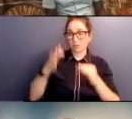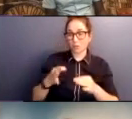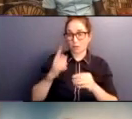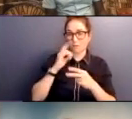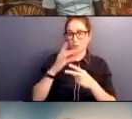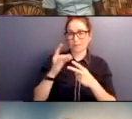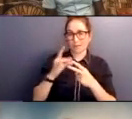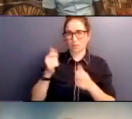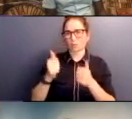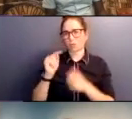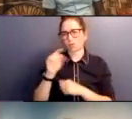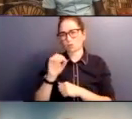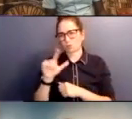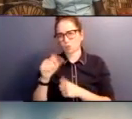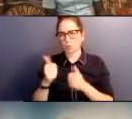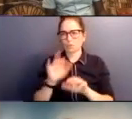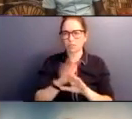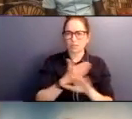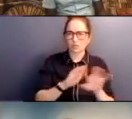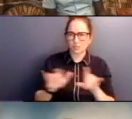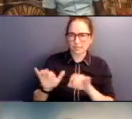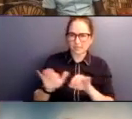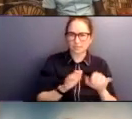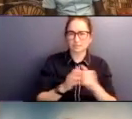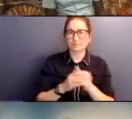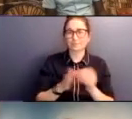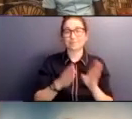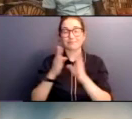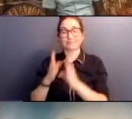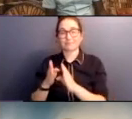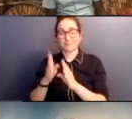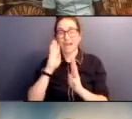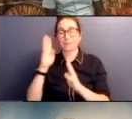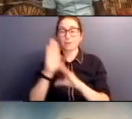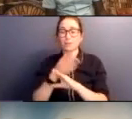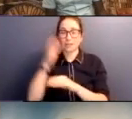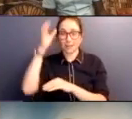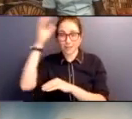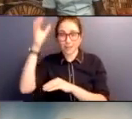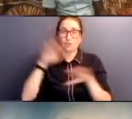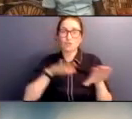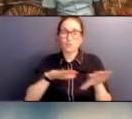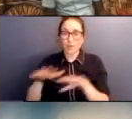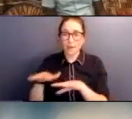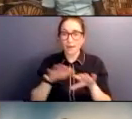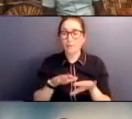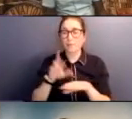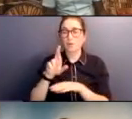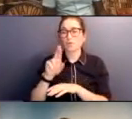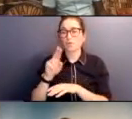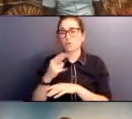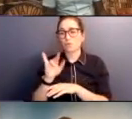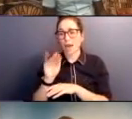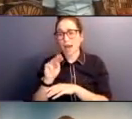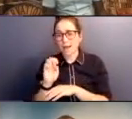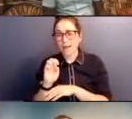selecting tunes and instruments. Learn abstract music concepts, rhythms, rhyme, sound,